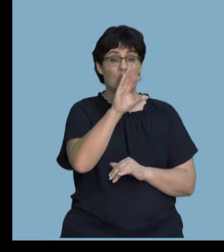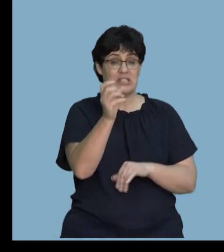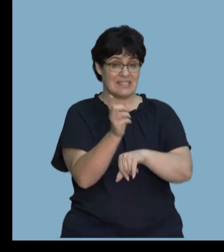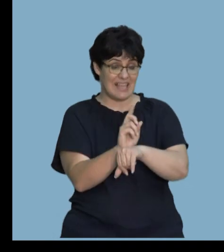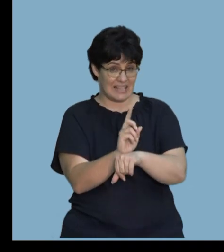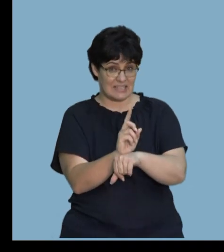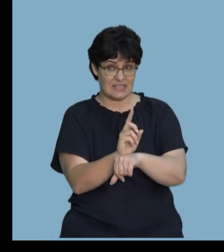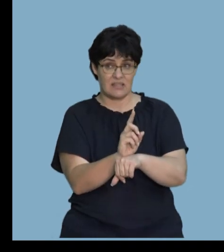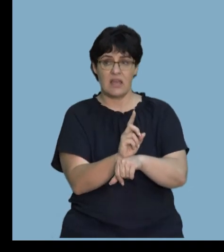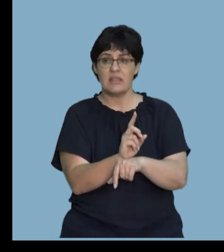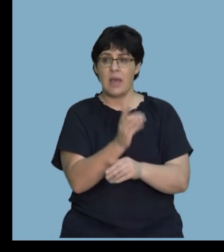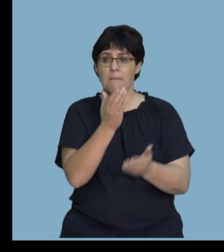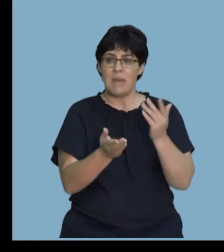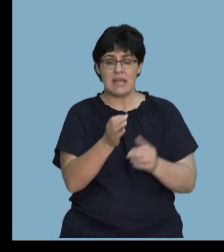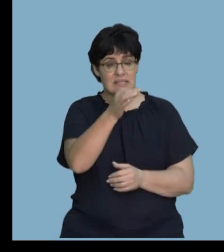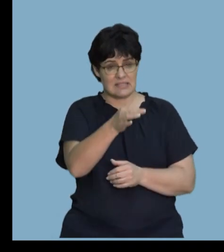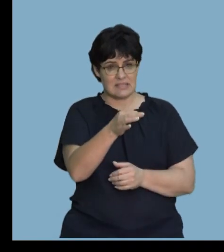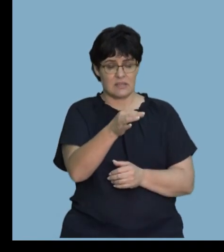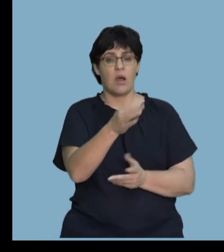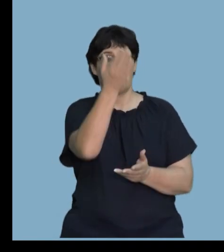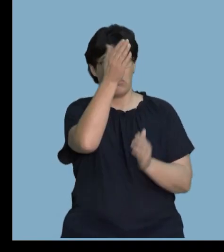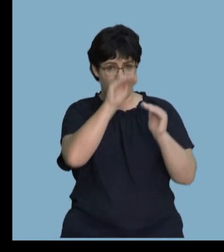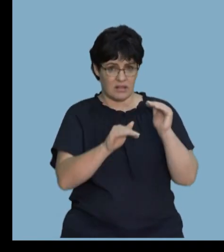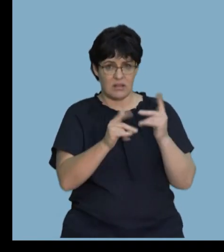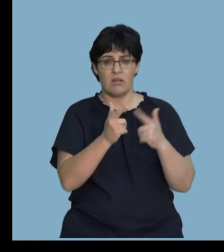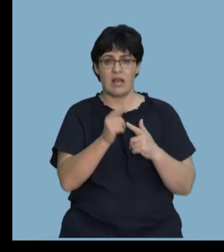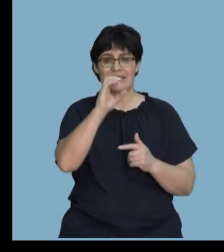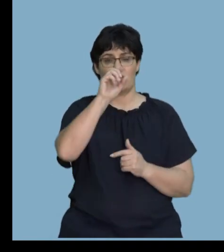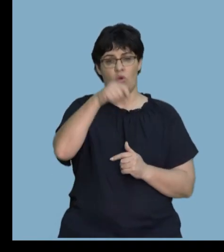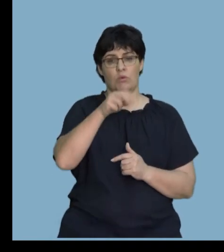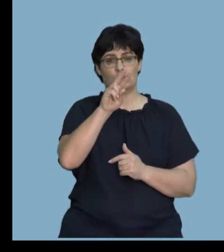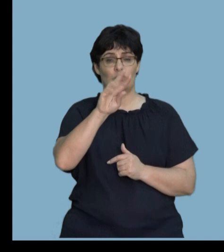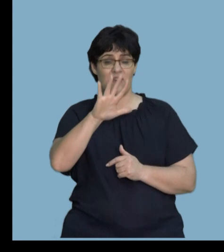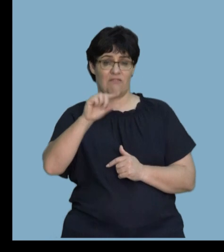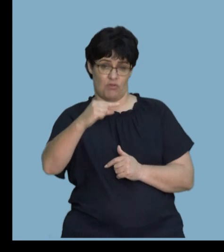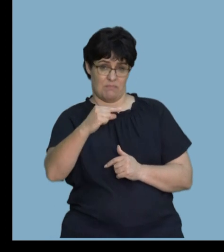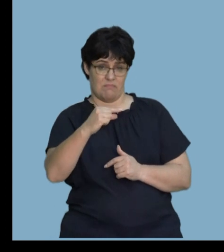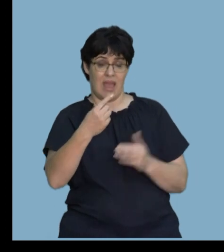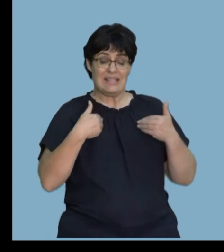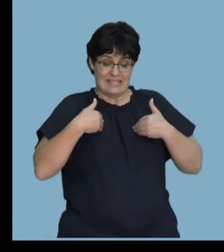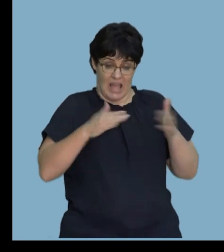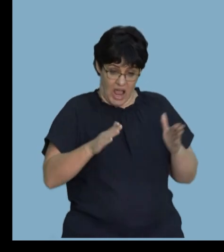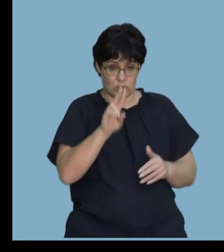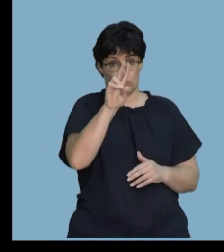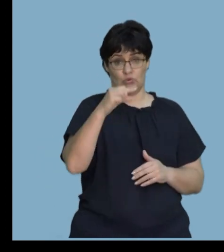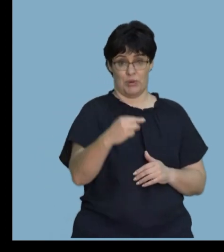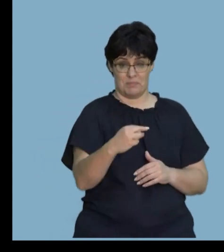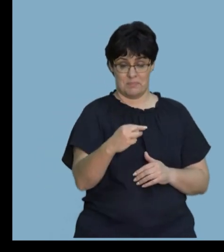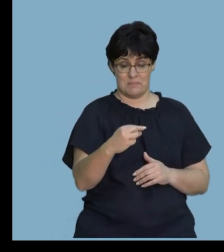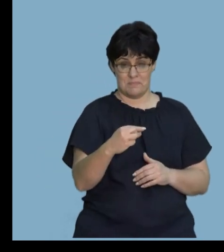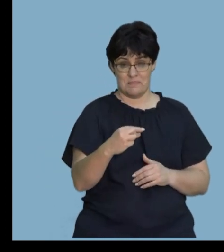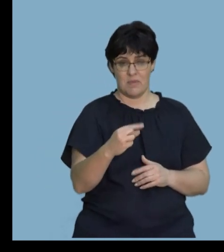the mass of the tablet was found to be 0.25 grams. Initially, the mass was 2 grams. So